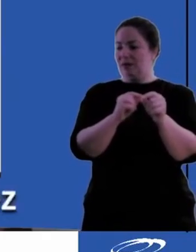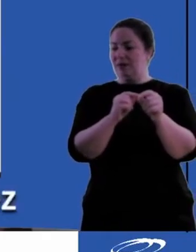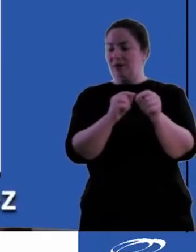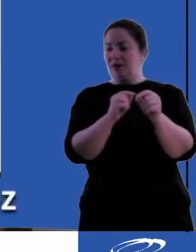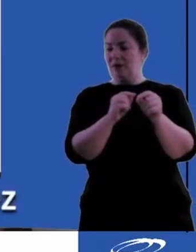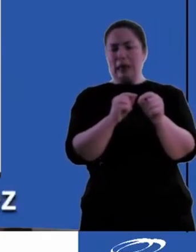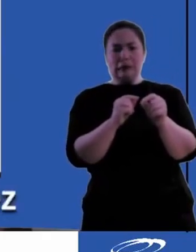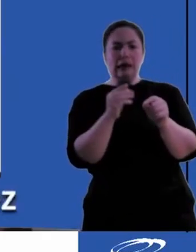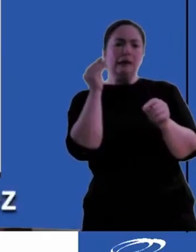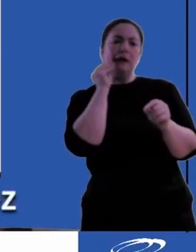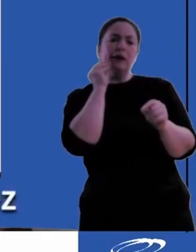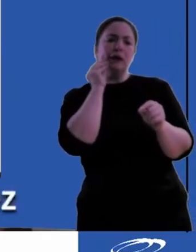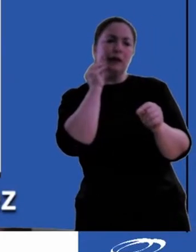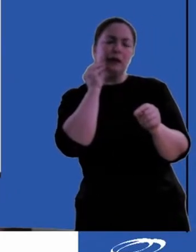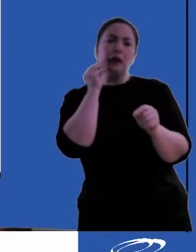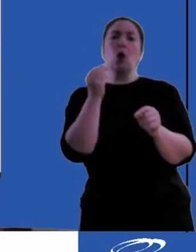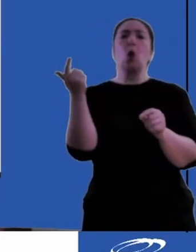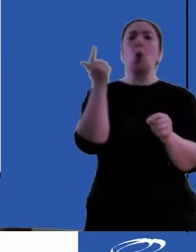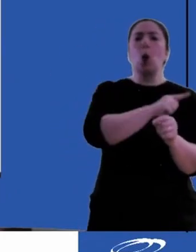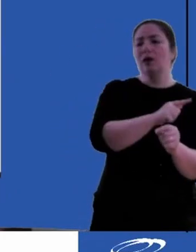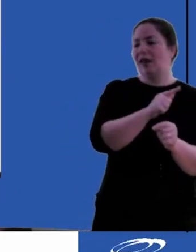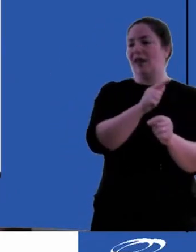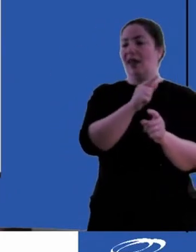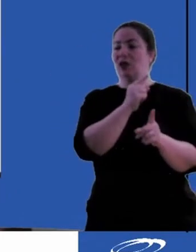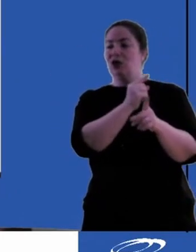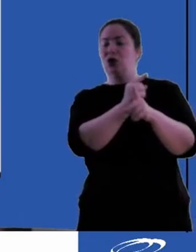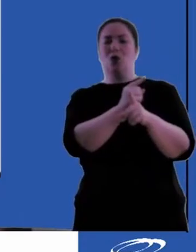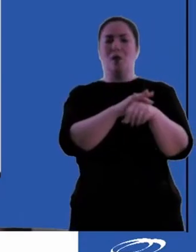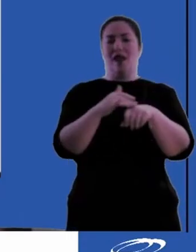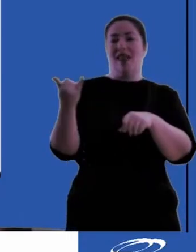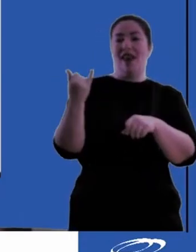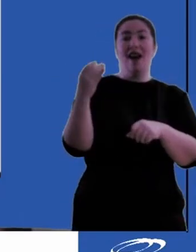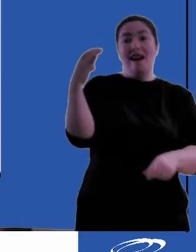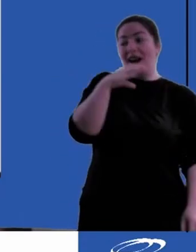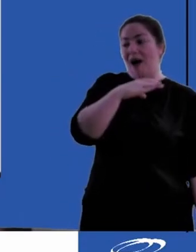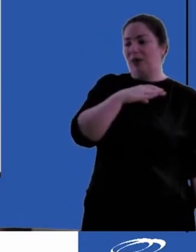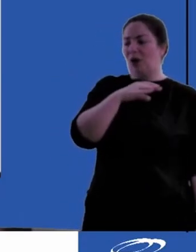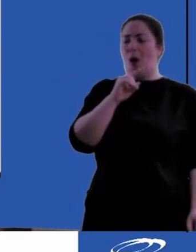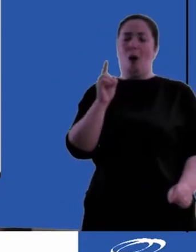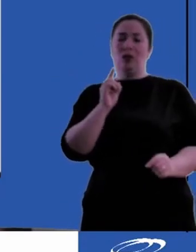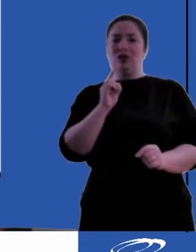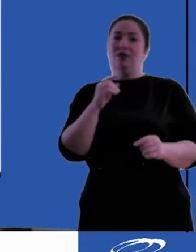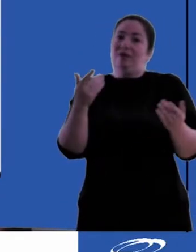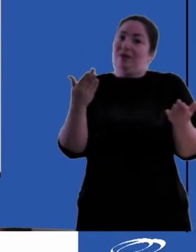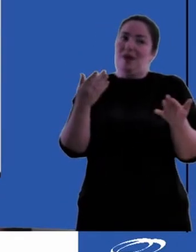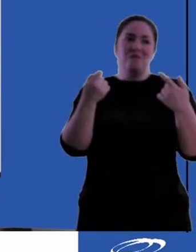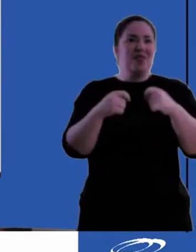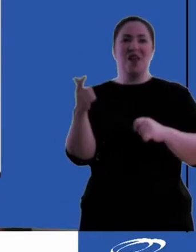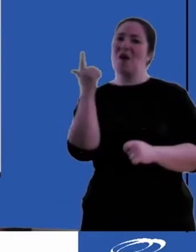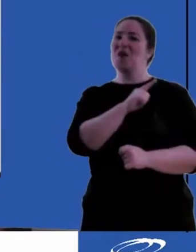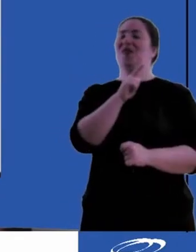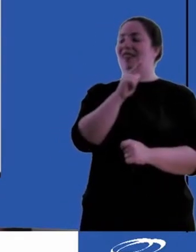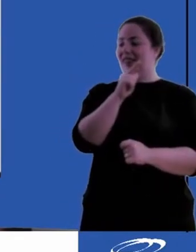And so he went ahead and did the study, and what he found was really interesting. So he looked at hip and knee periprosthetic joint infection from 2010